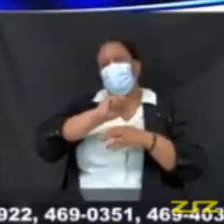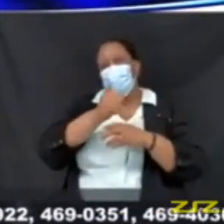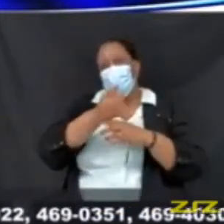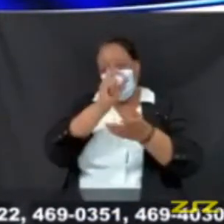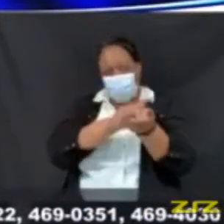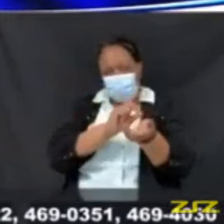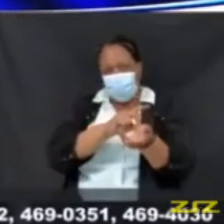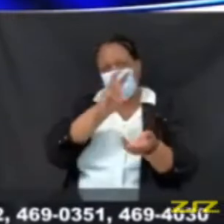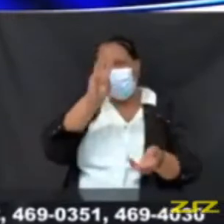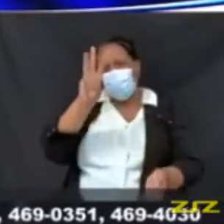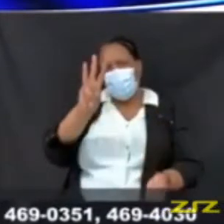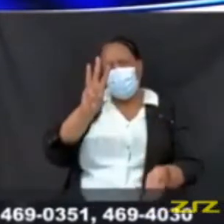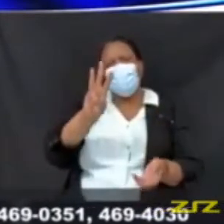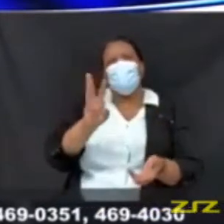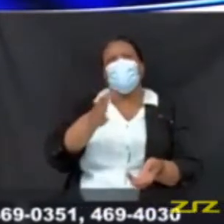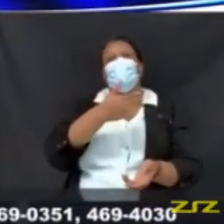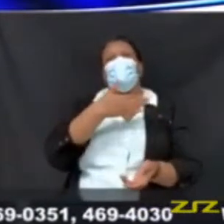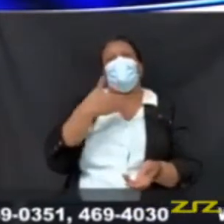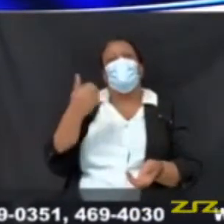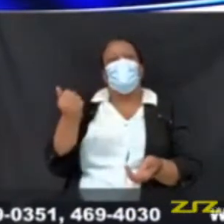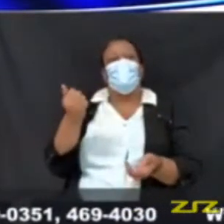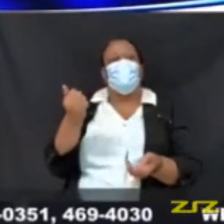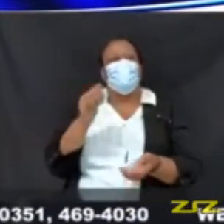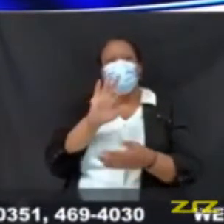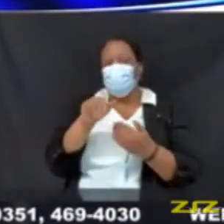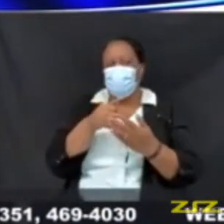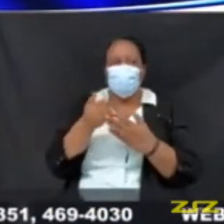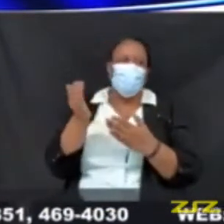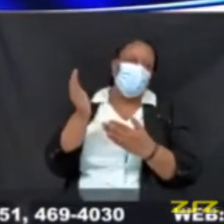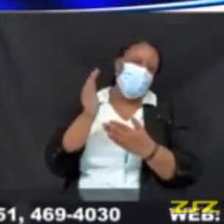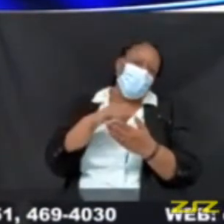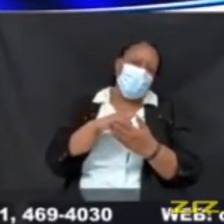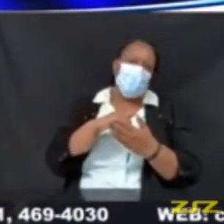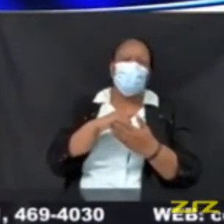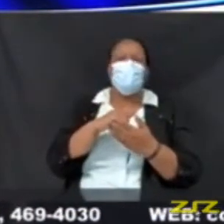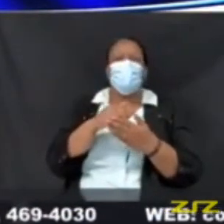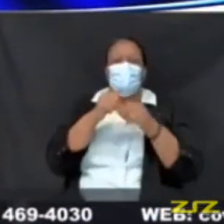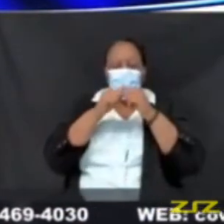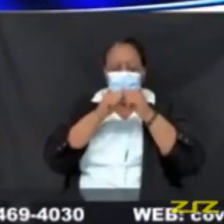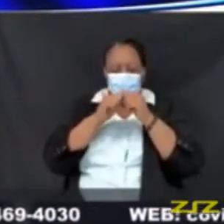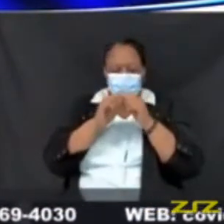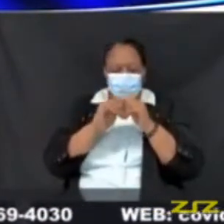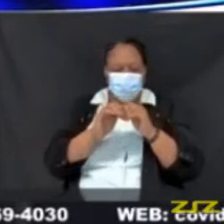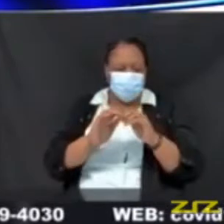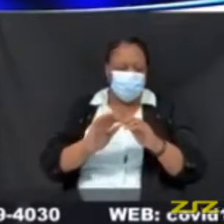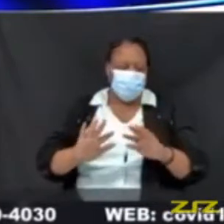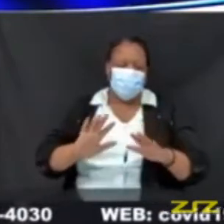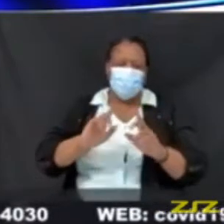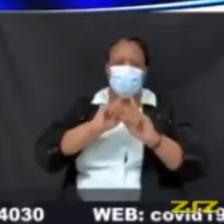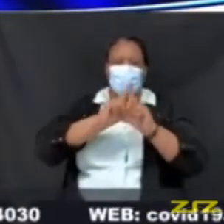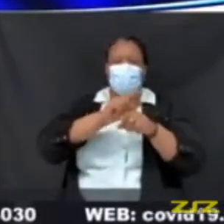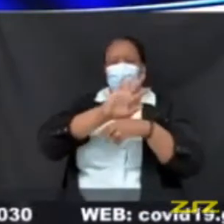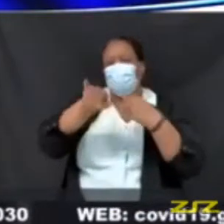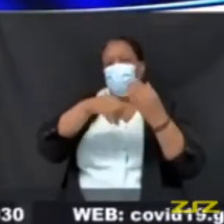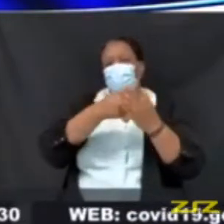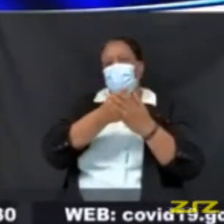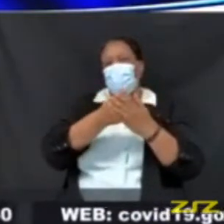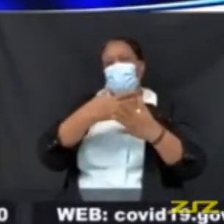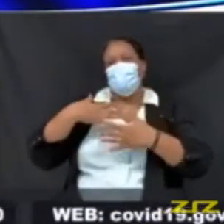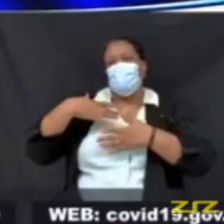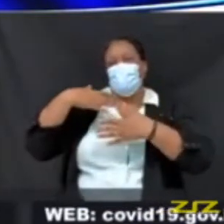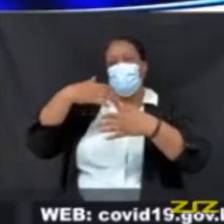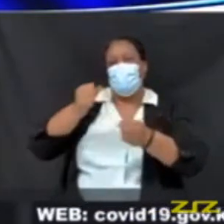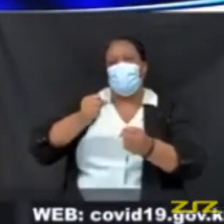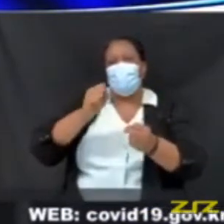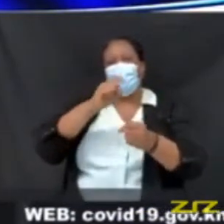Dr. Cameron Wilkinson, as usual with his patience to answer all the health-related questions,